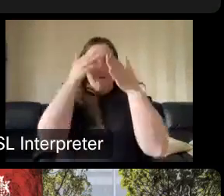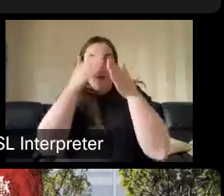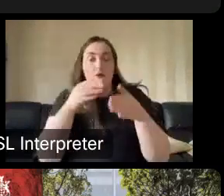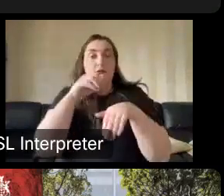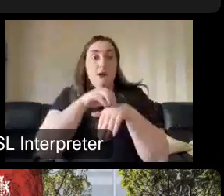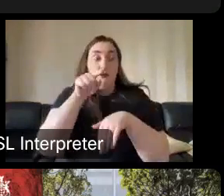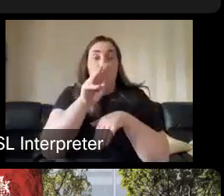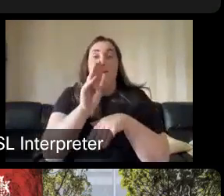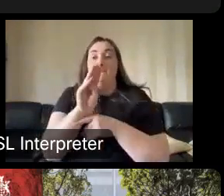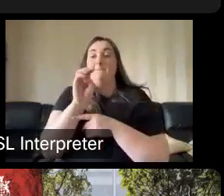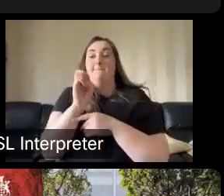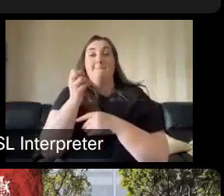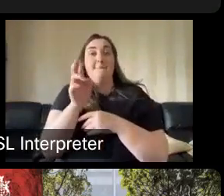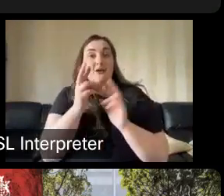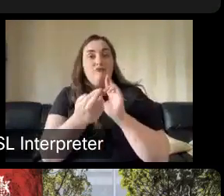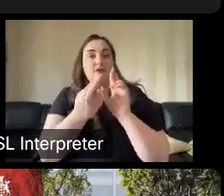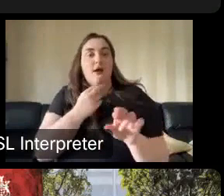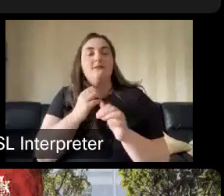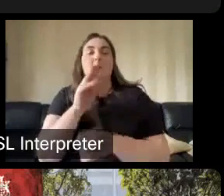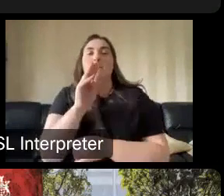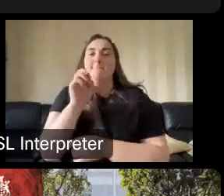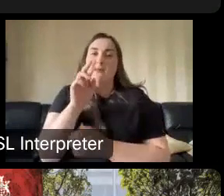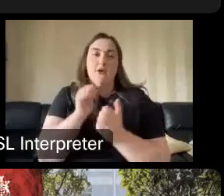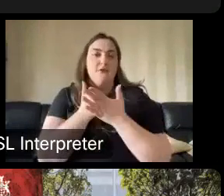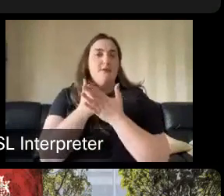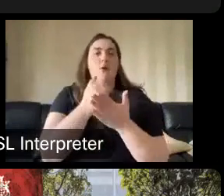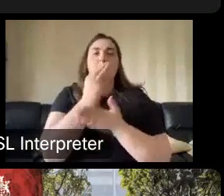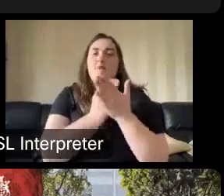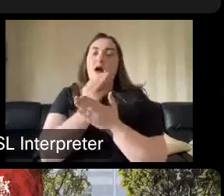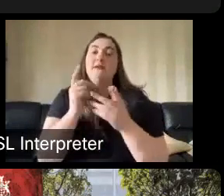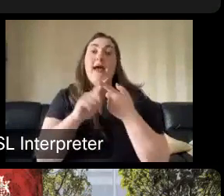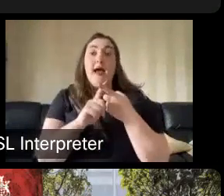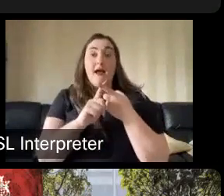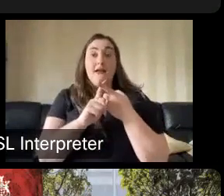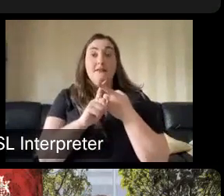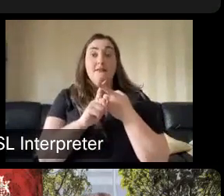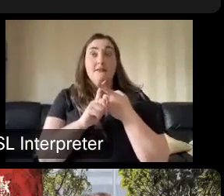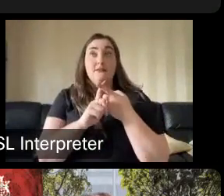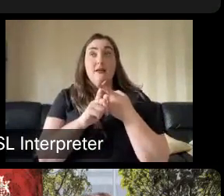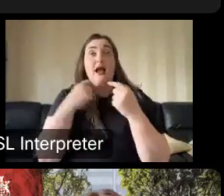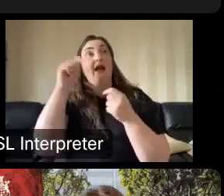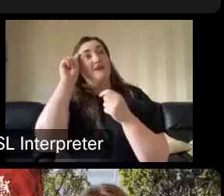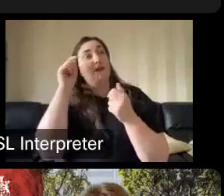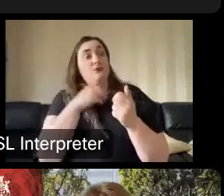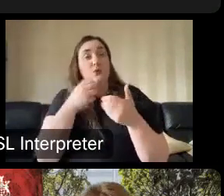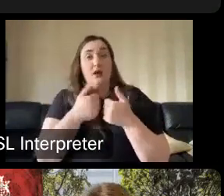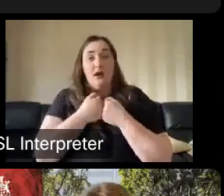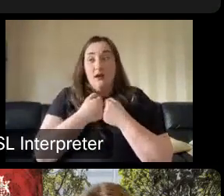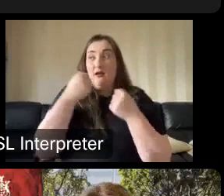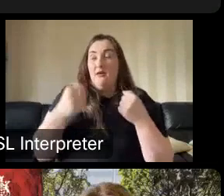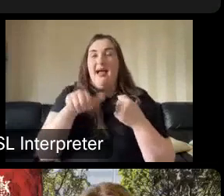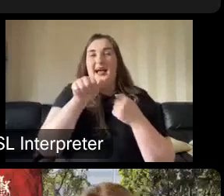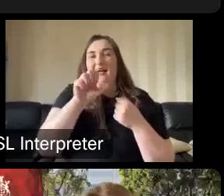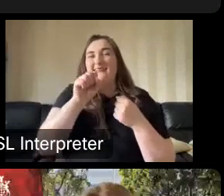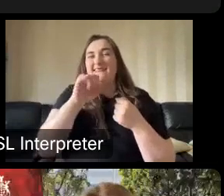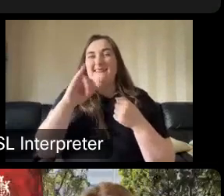peer response, you know, the peer support piece. And I think, you know, to even extend that Assist Me program even a bit